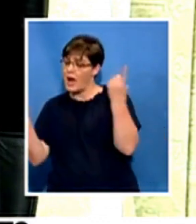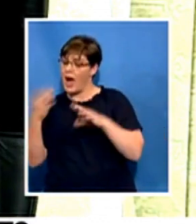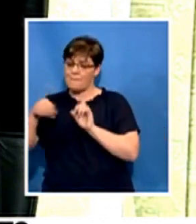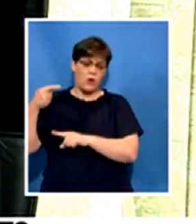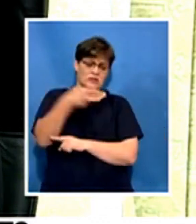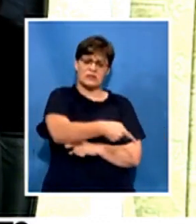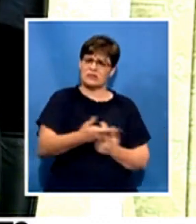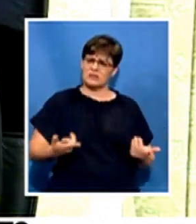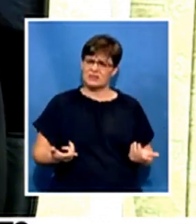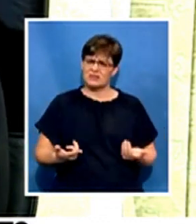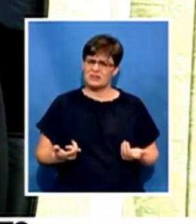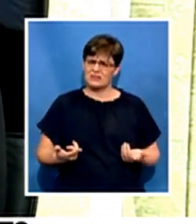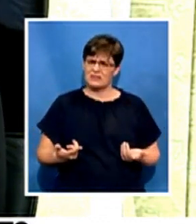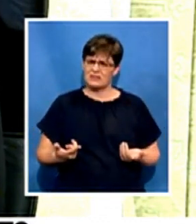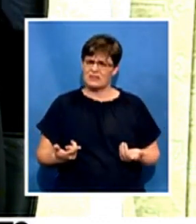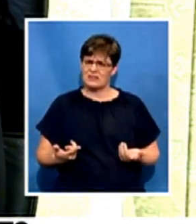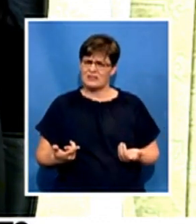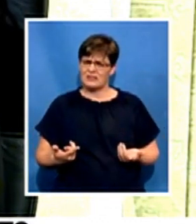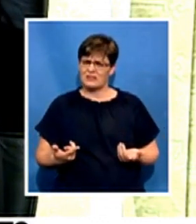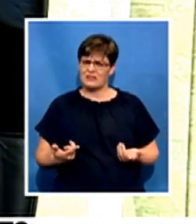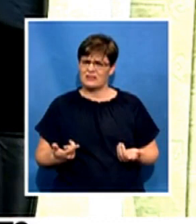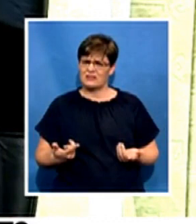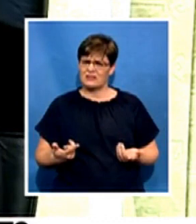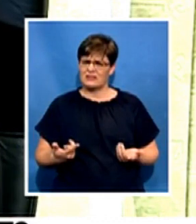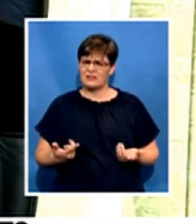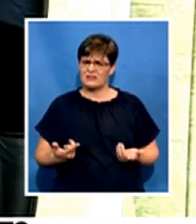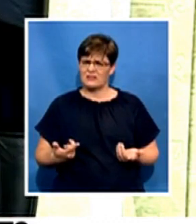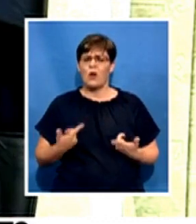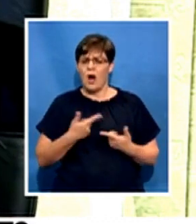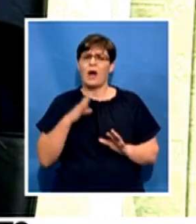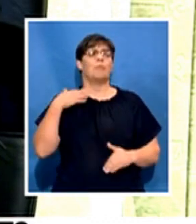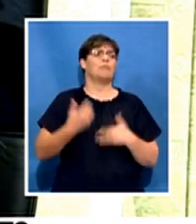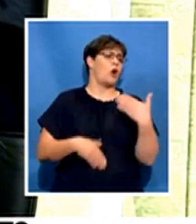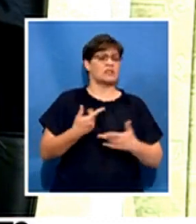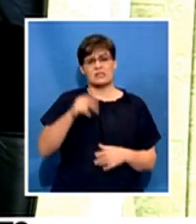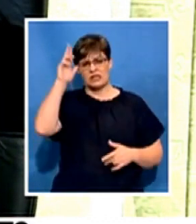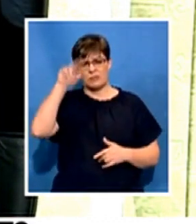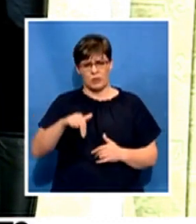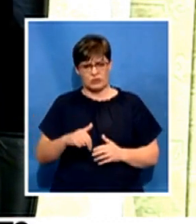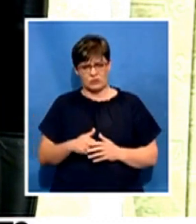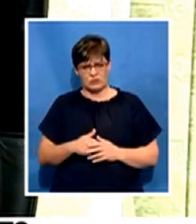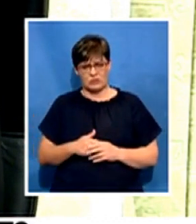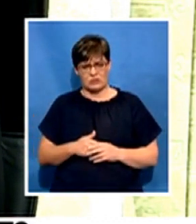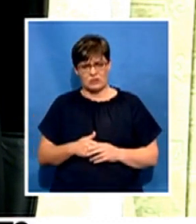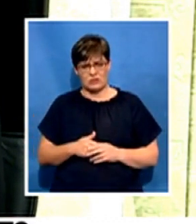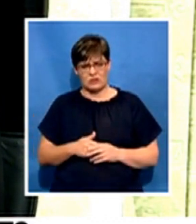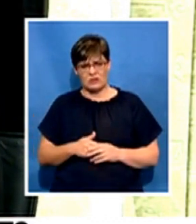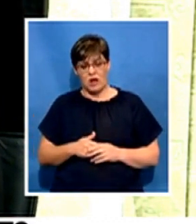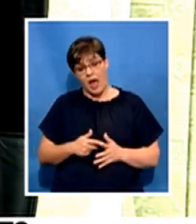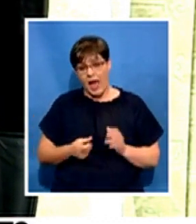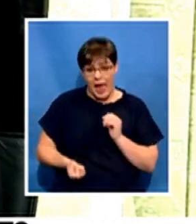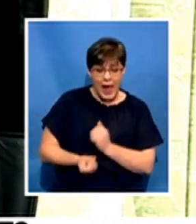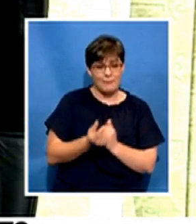statement about the processes that are supposed to be undertaken by a responsible minister.